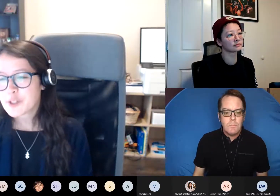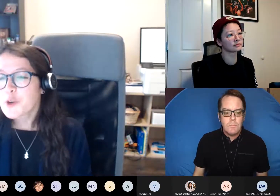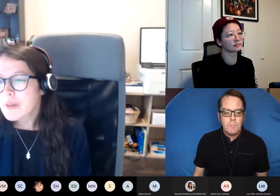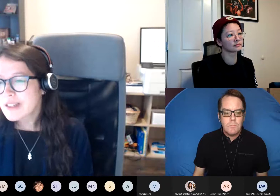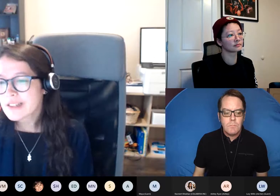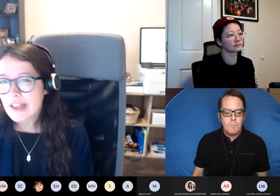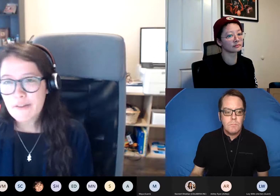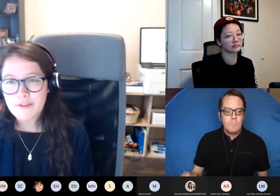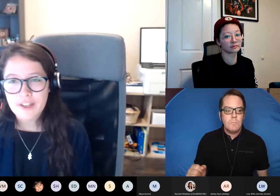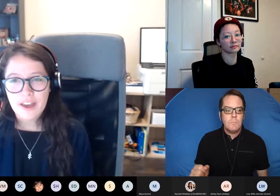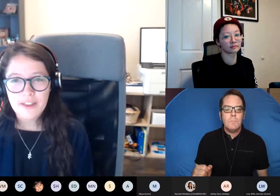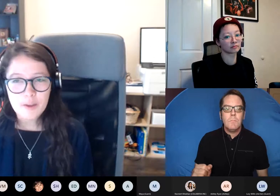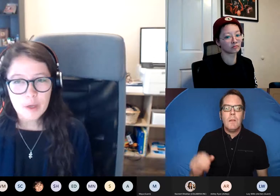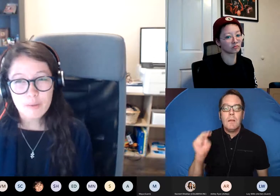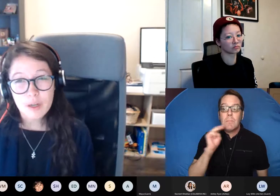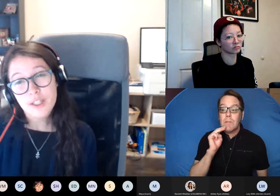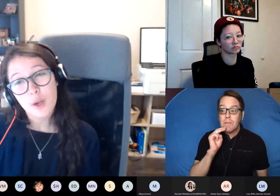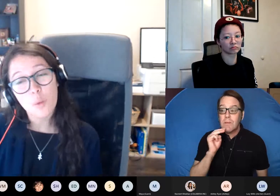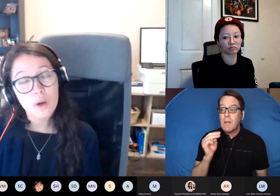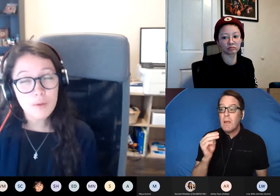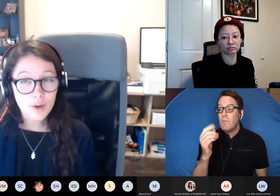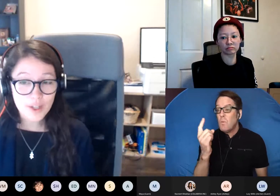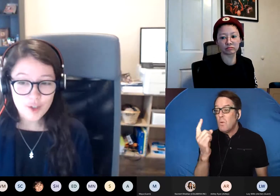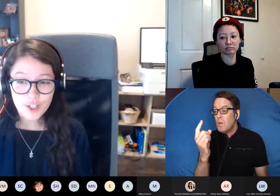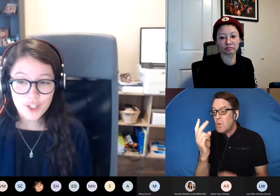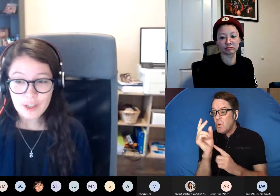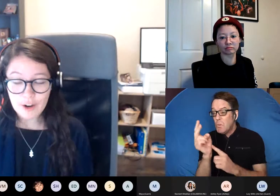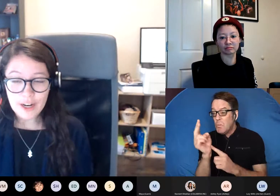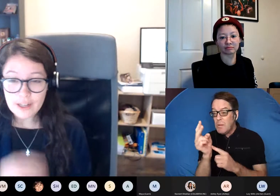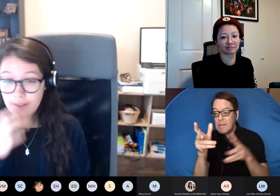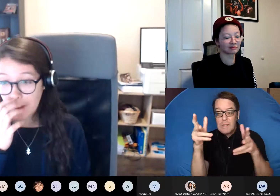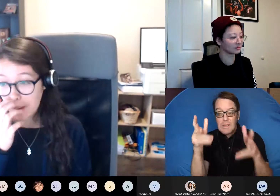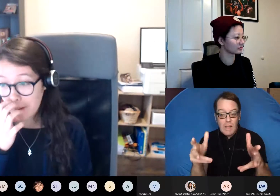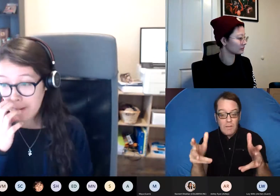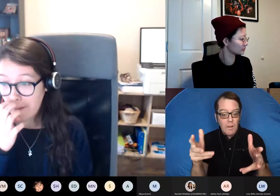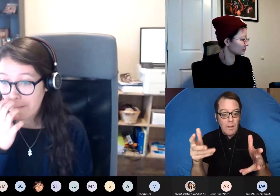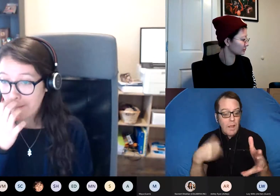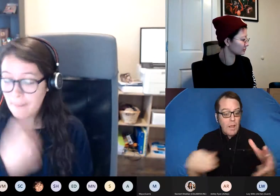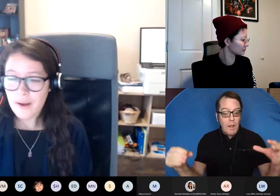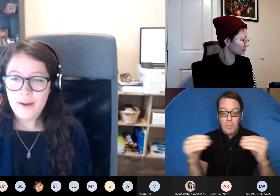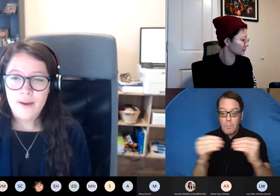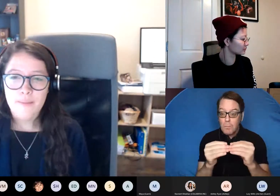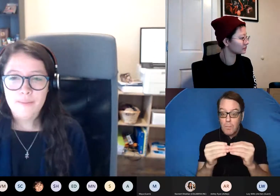We have 2 minutes left. I think that we can probably take one more question if there are any there.